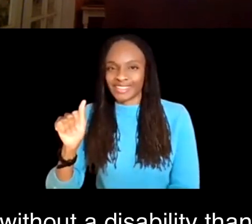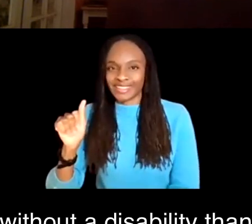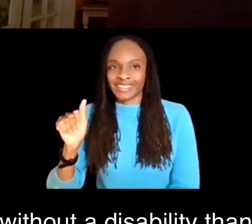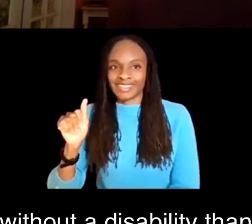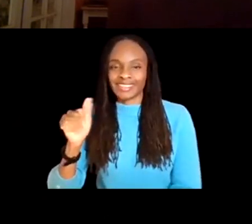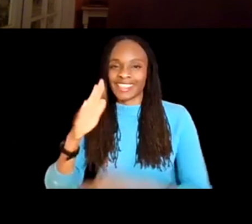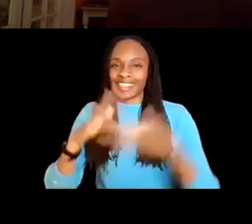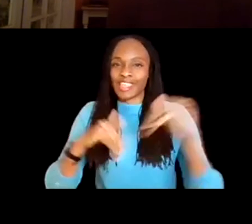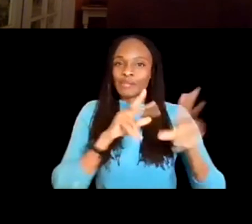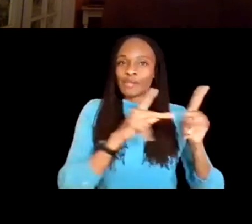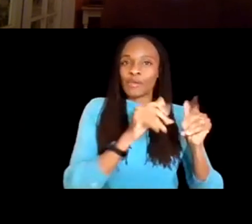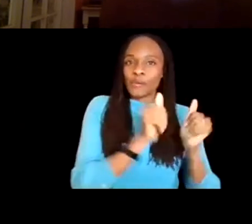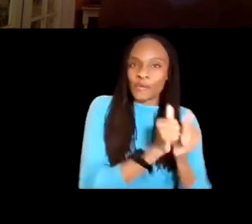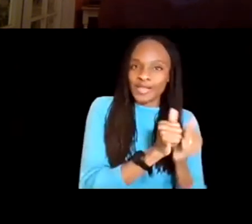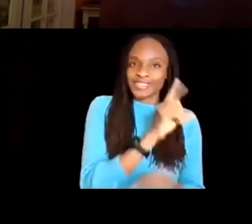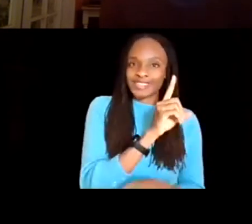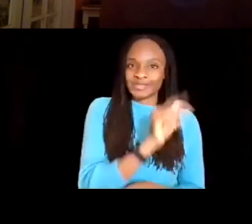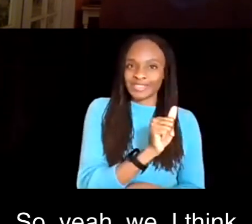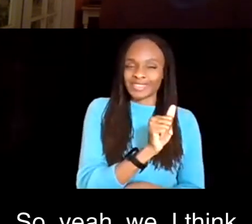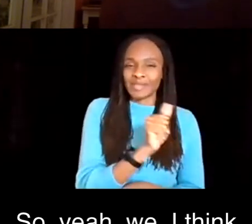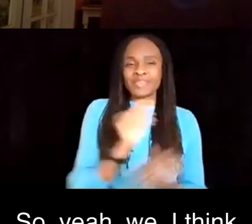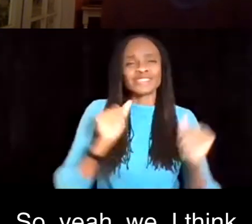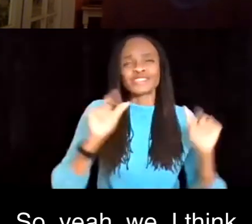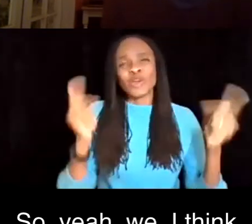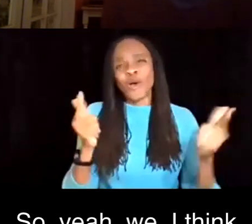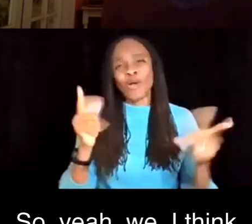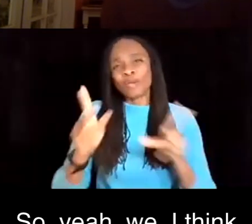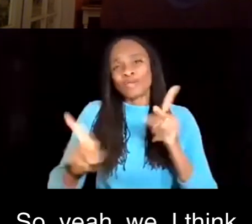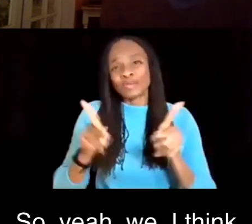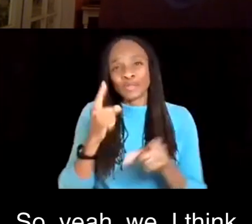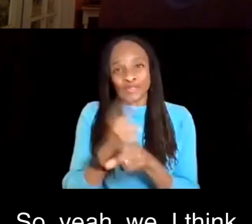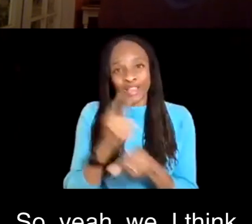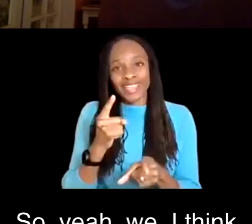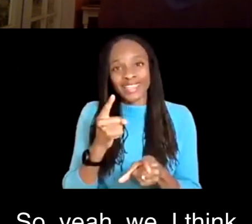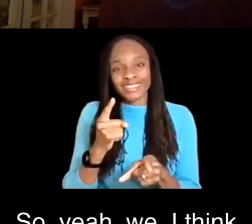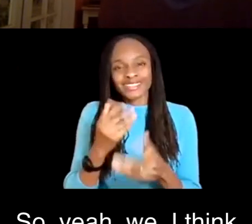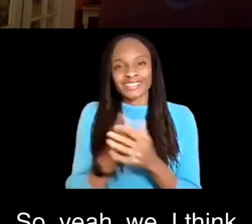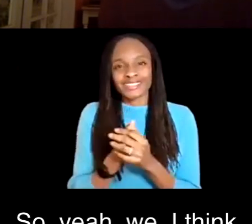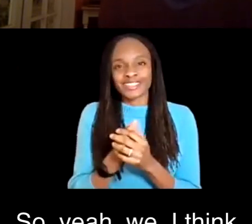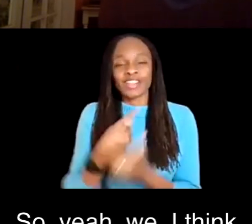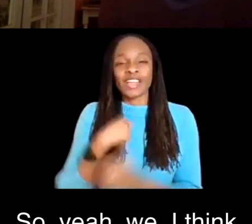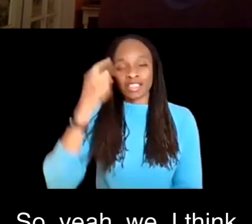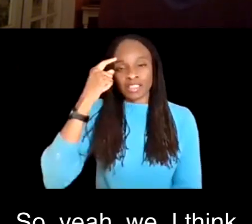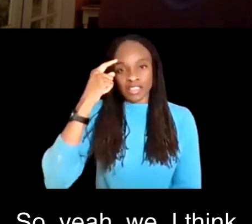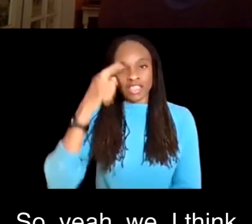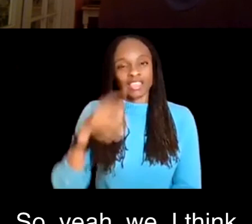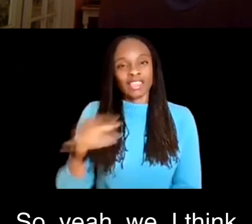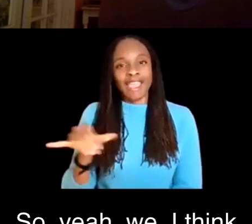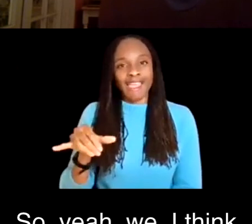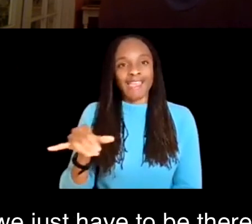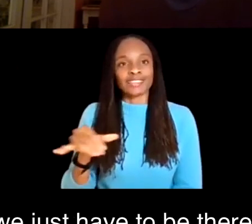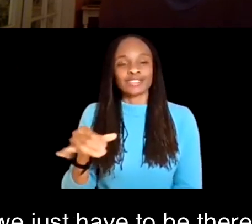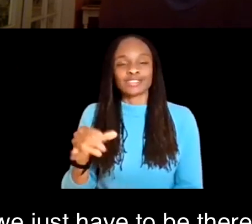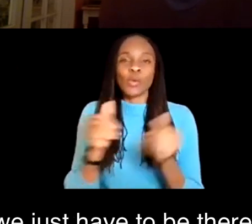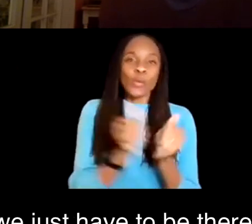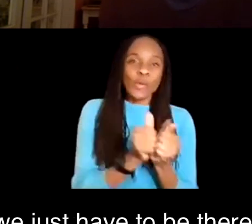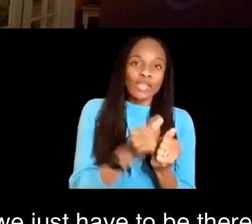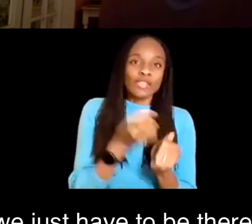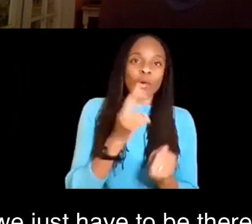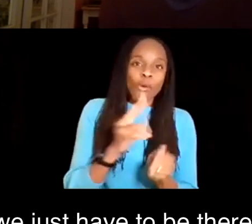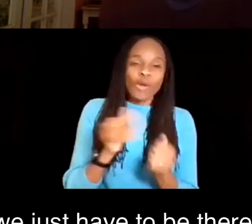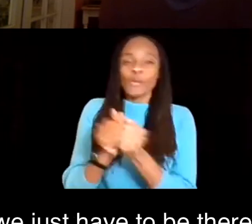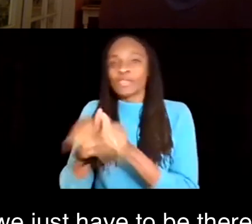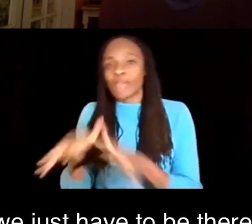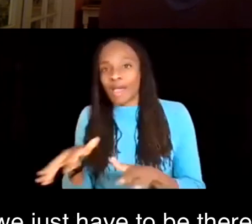with disability, and it's just all people, right? So yeah, I think as a with or without, you just have to be